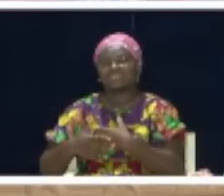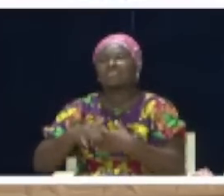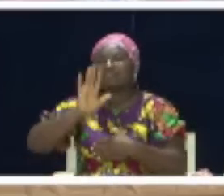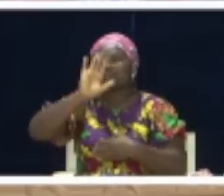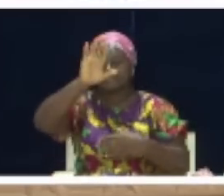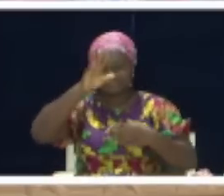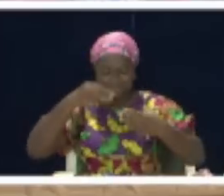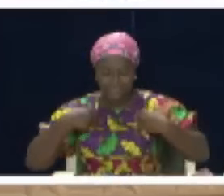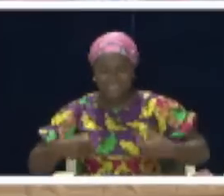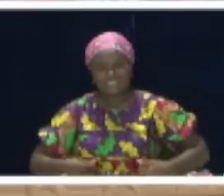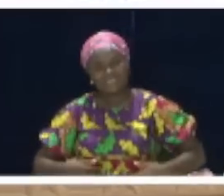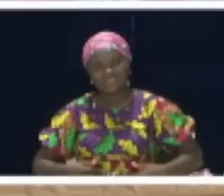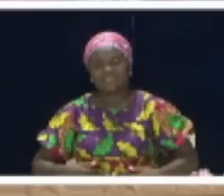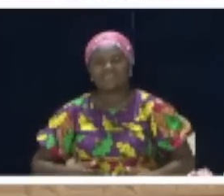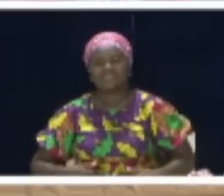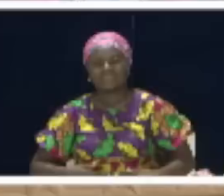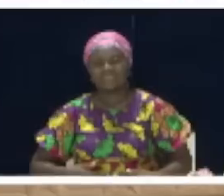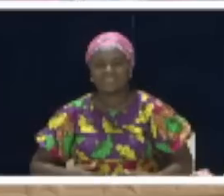body.